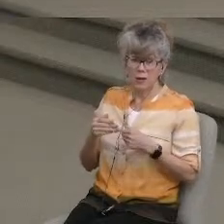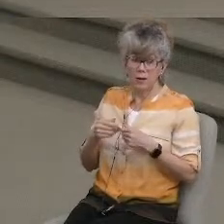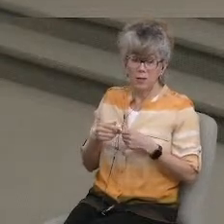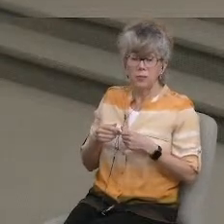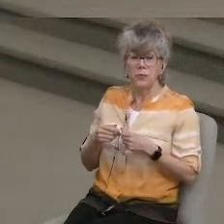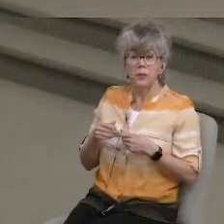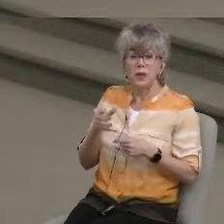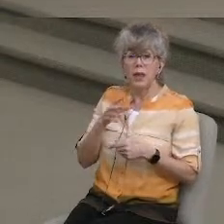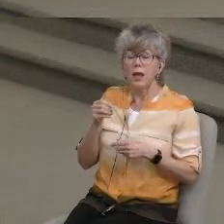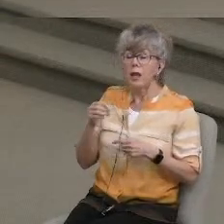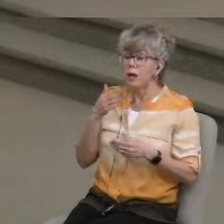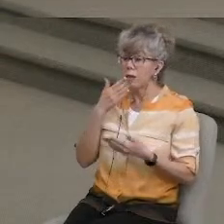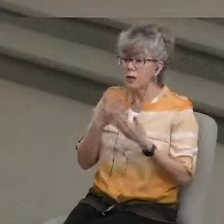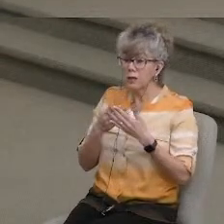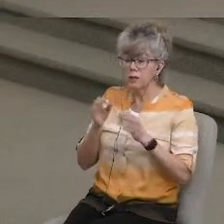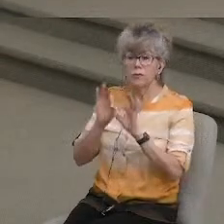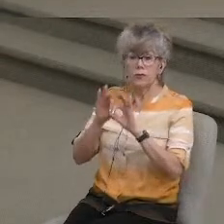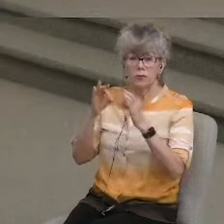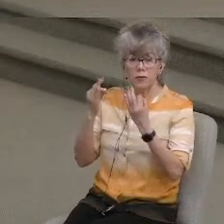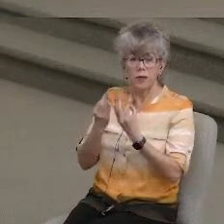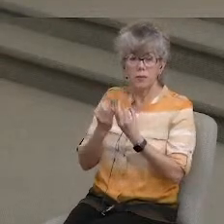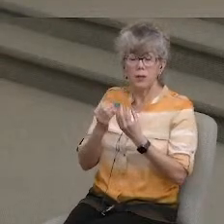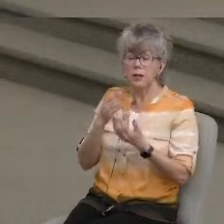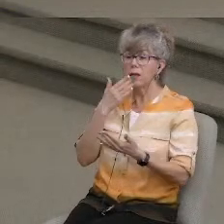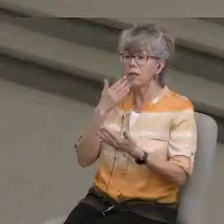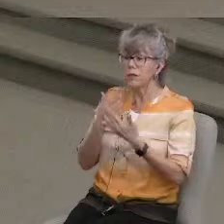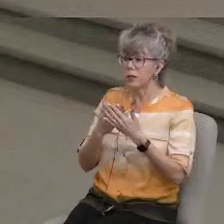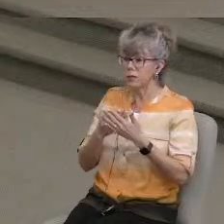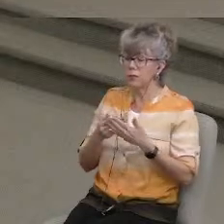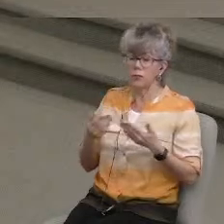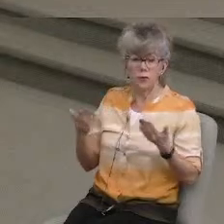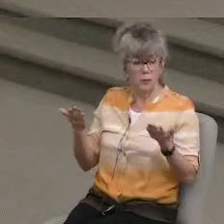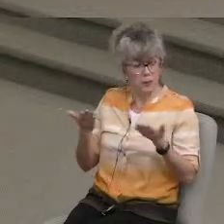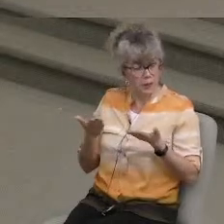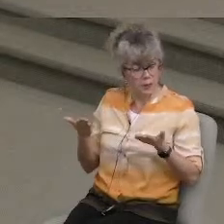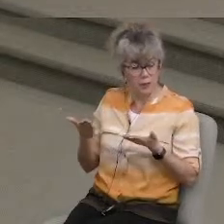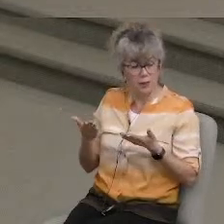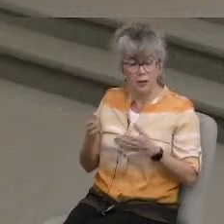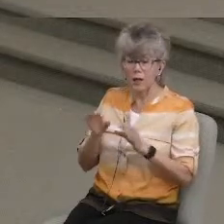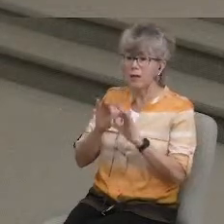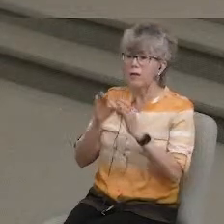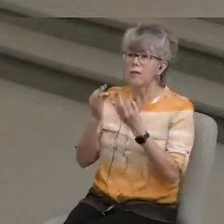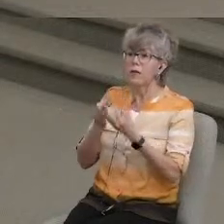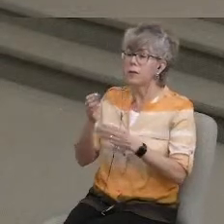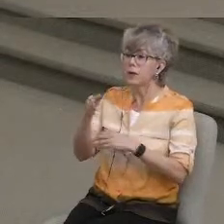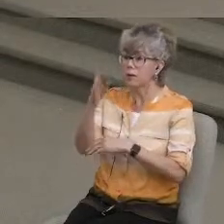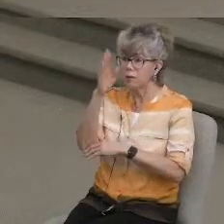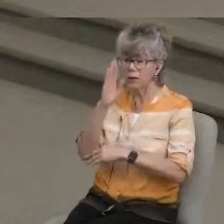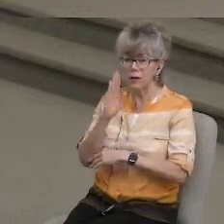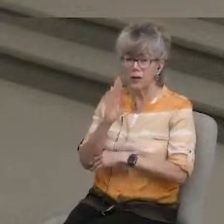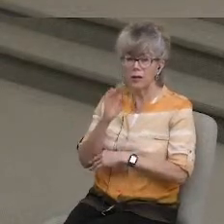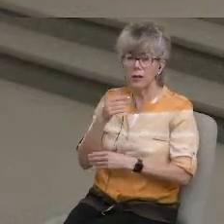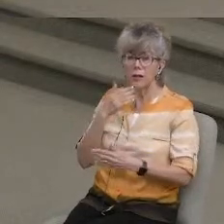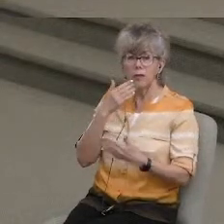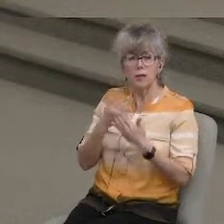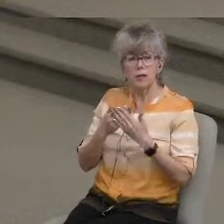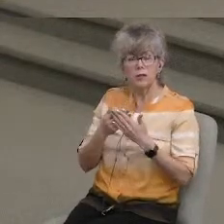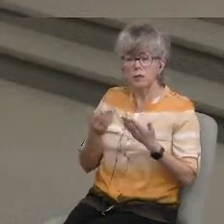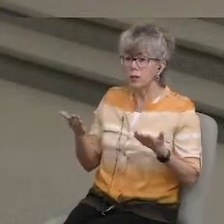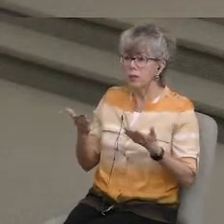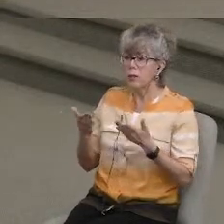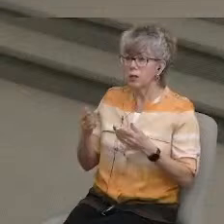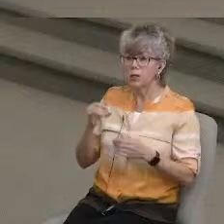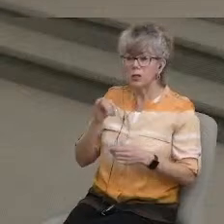And I'm thankful for family. I'm thankful for your presence in the family of God. And I'm thankful if you are here